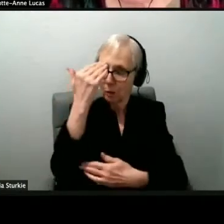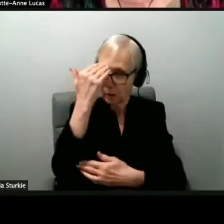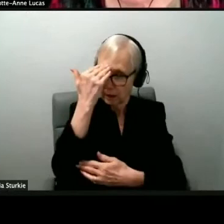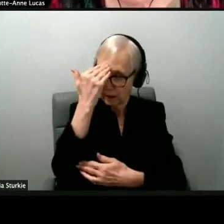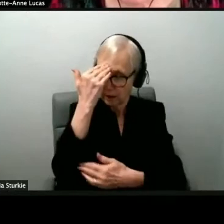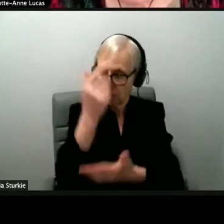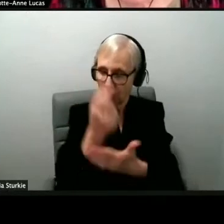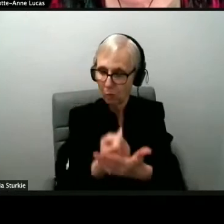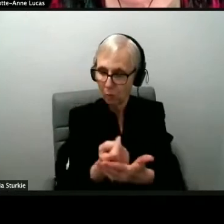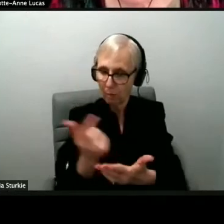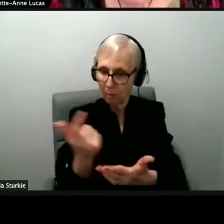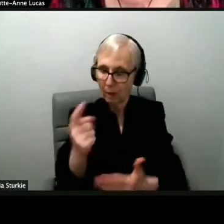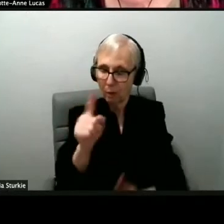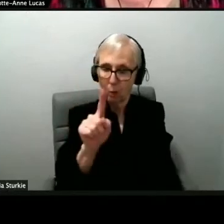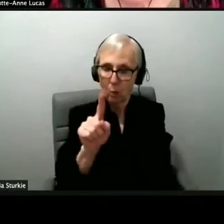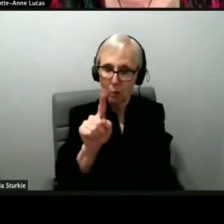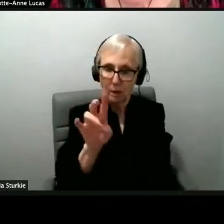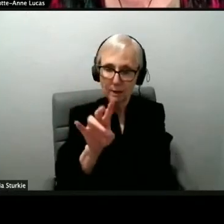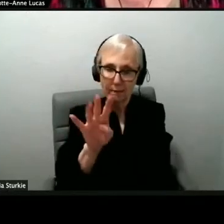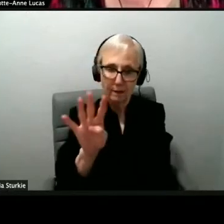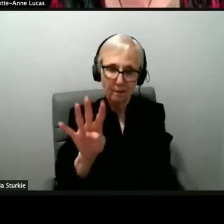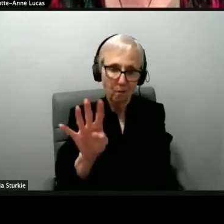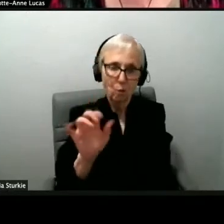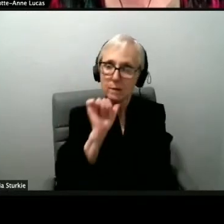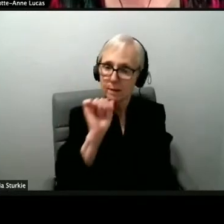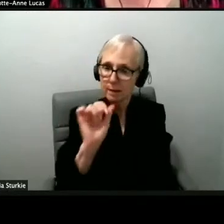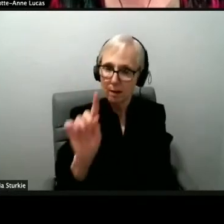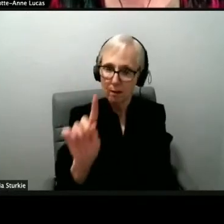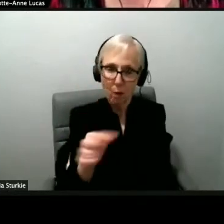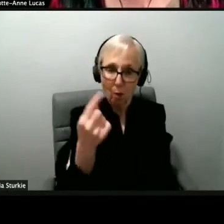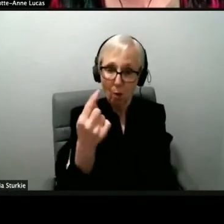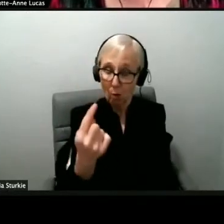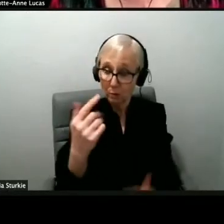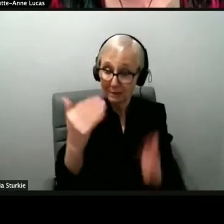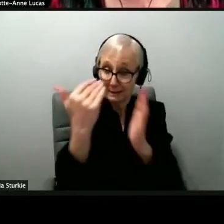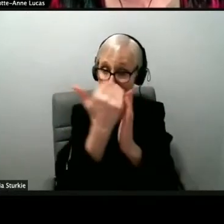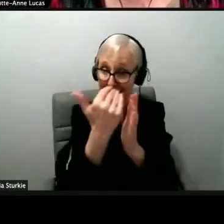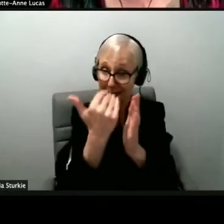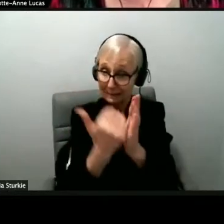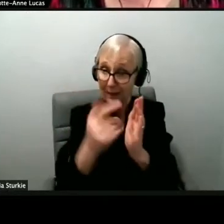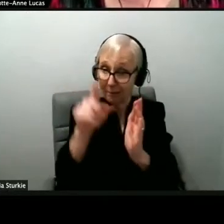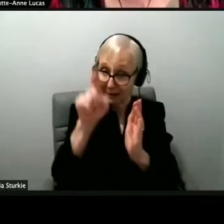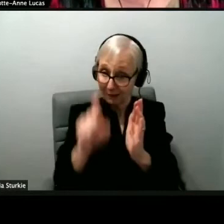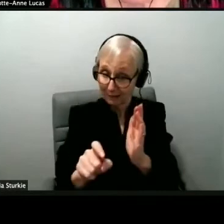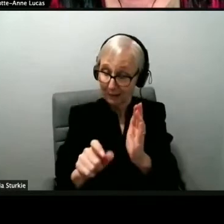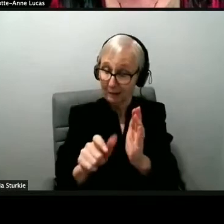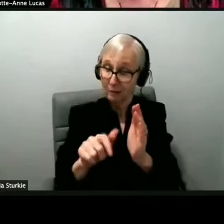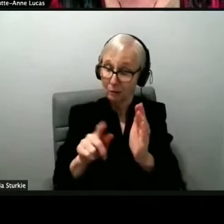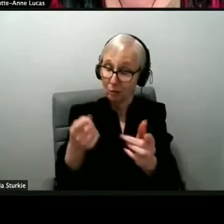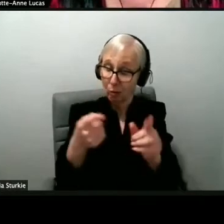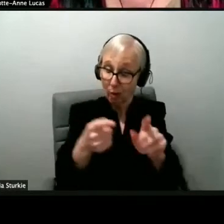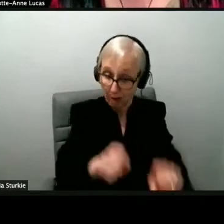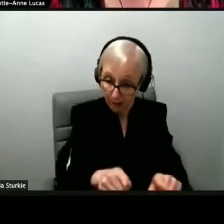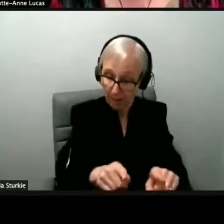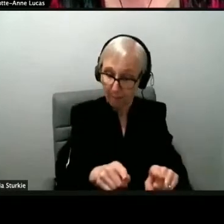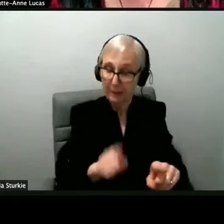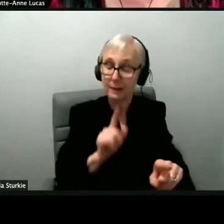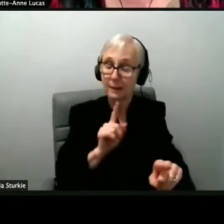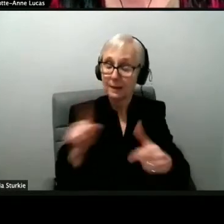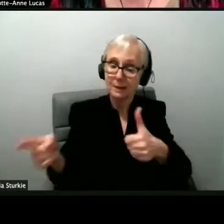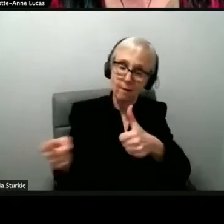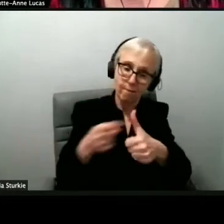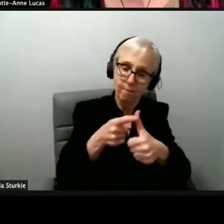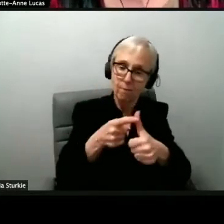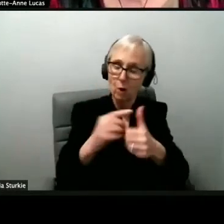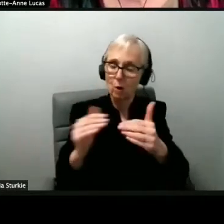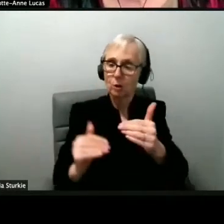of 174 isn't the only step that needs to be taken in order for us to achieve that goal, it is definitely a first